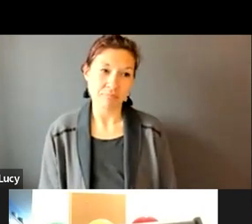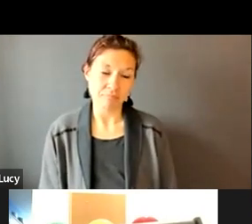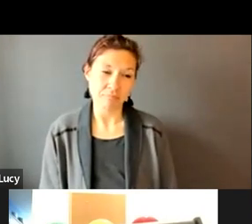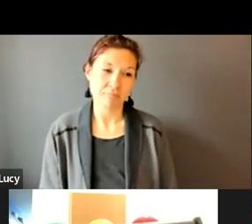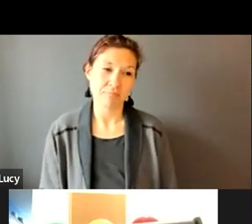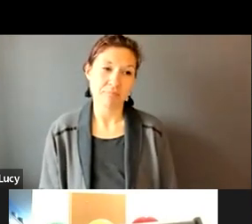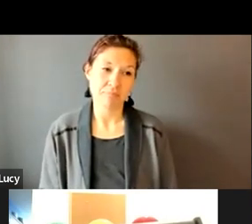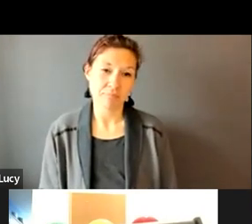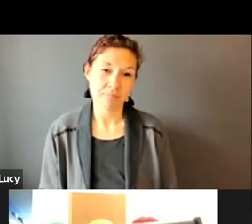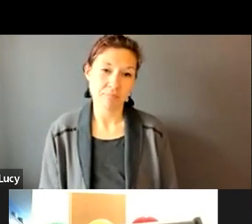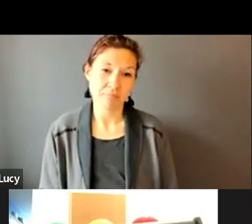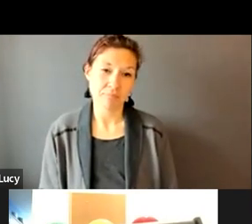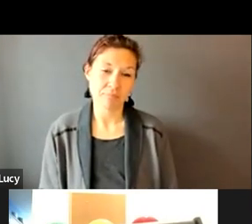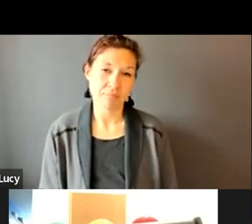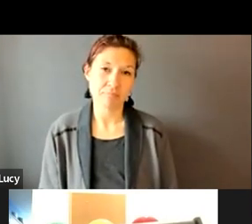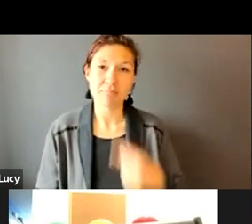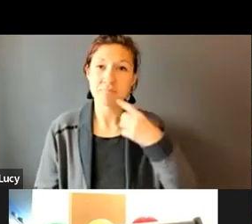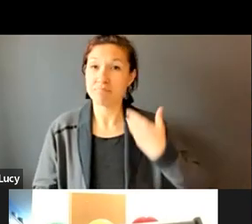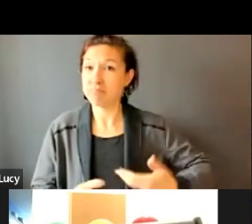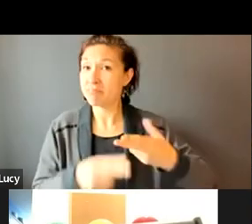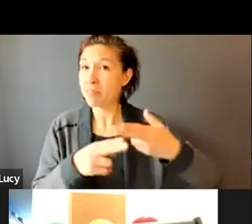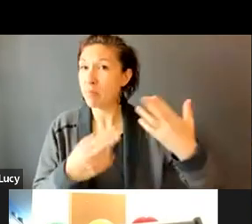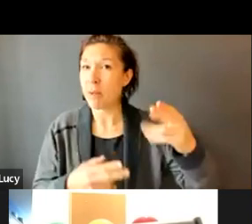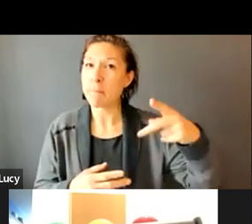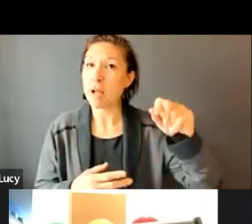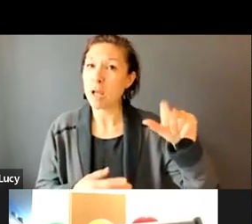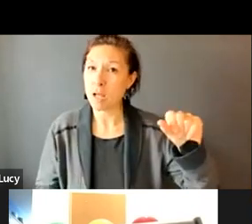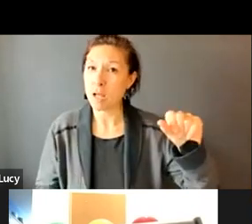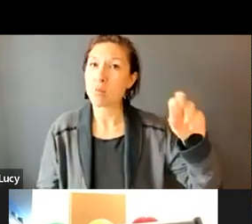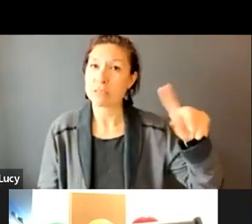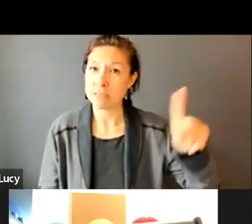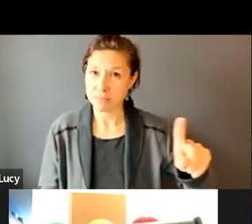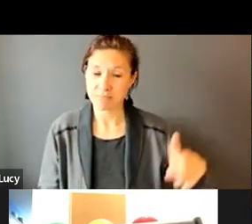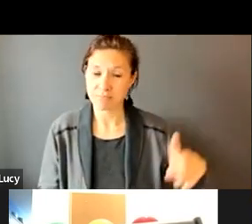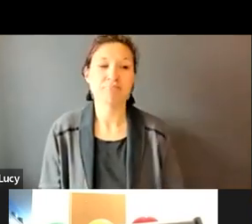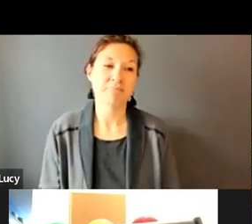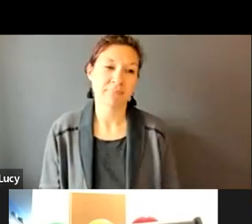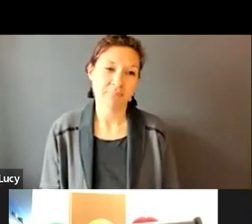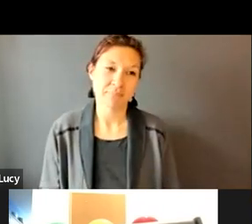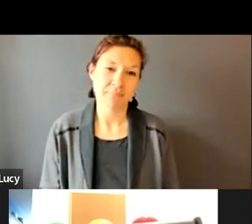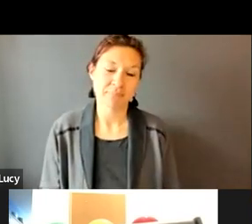my name is Paula Ortiz